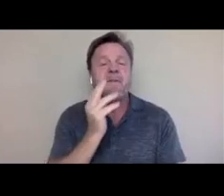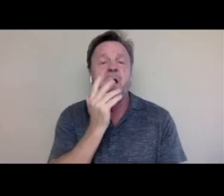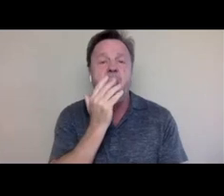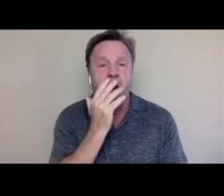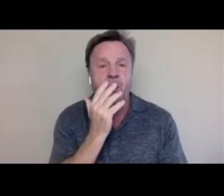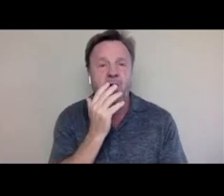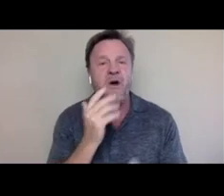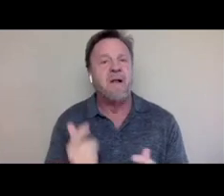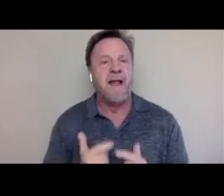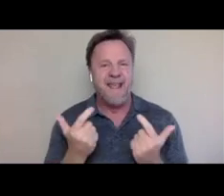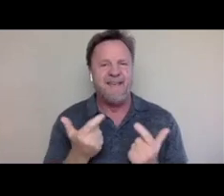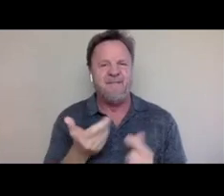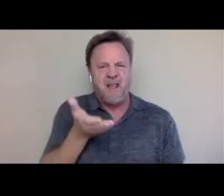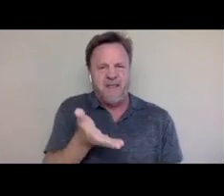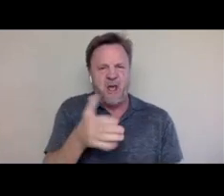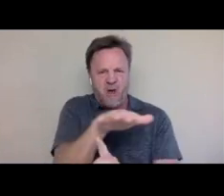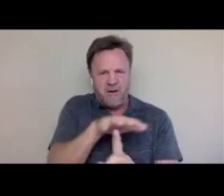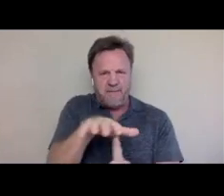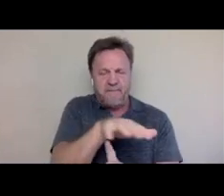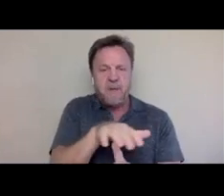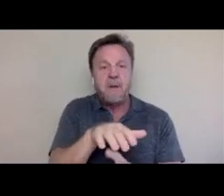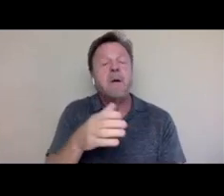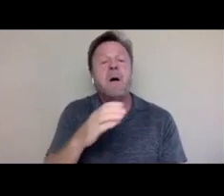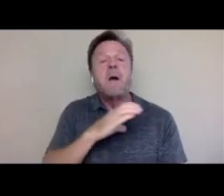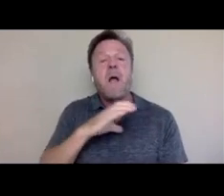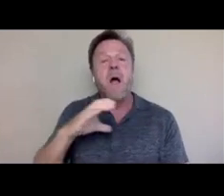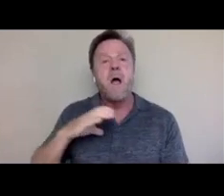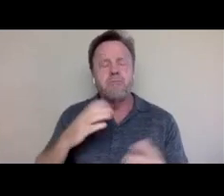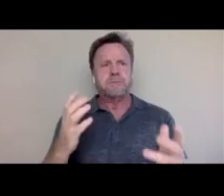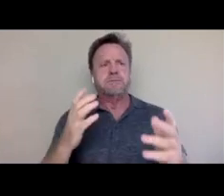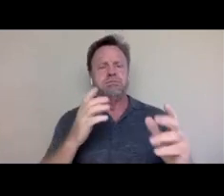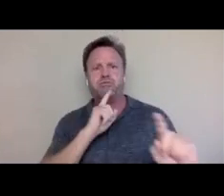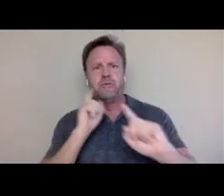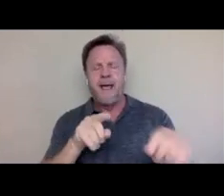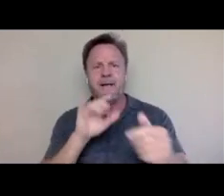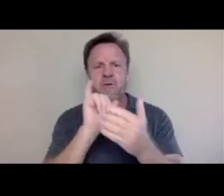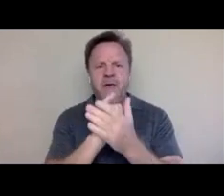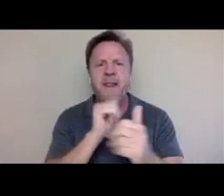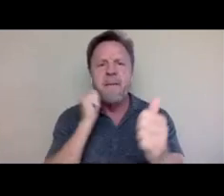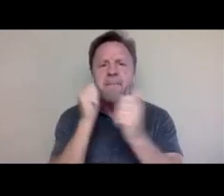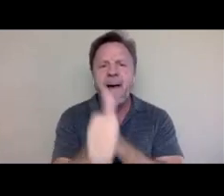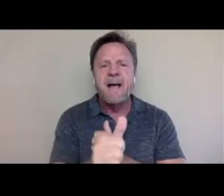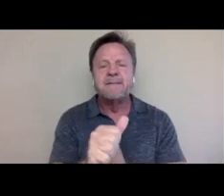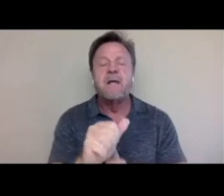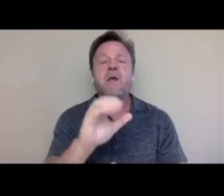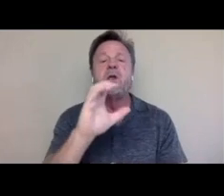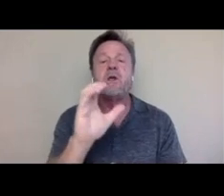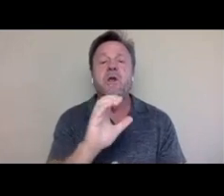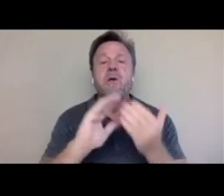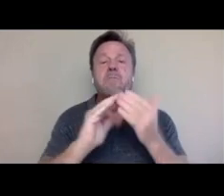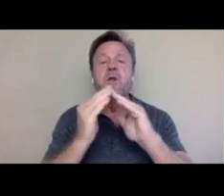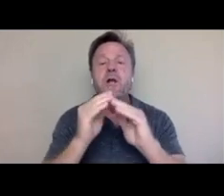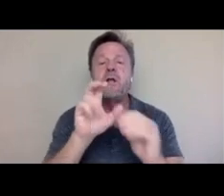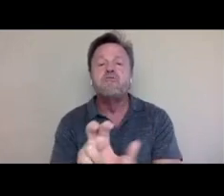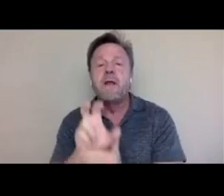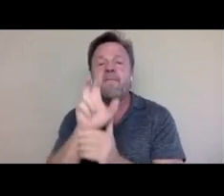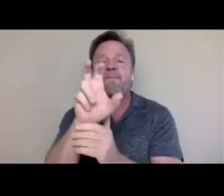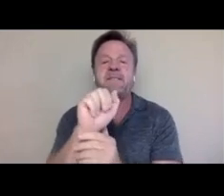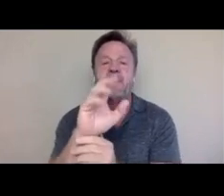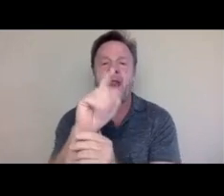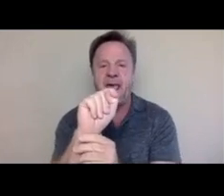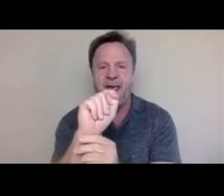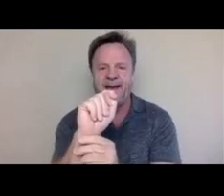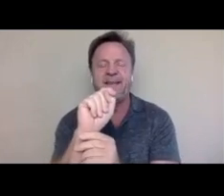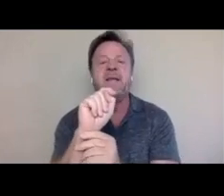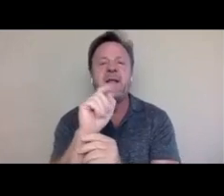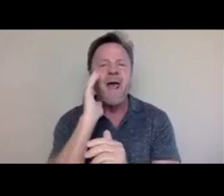living. So Congress reacted to that and passed the Community Reinvestment Act. And I'm going to tell you a little bit